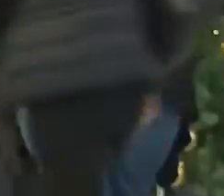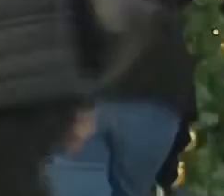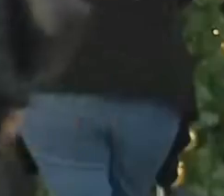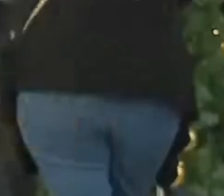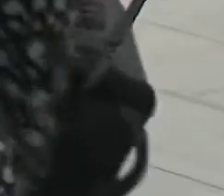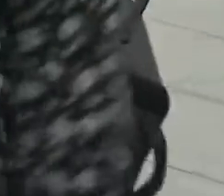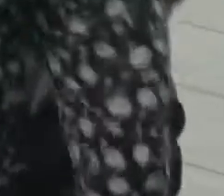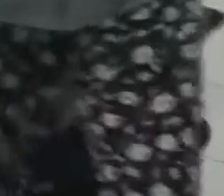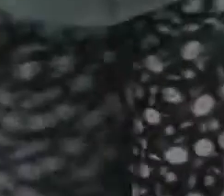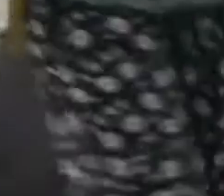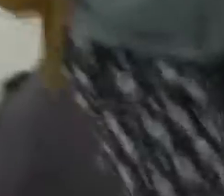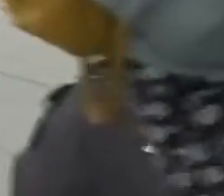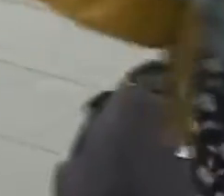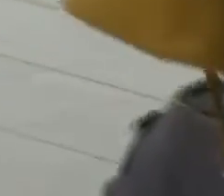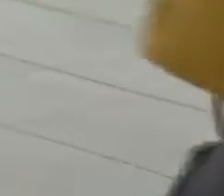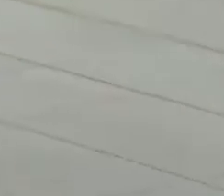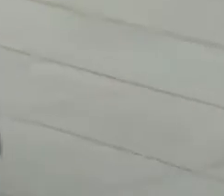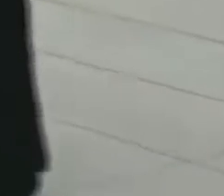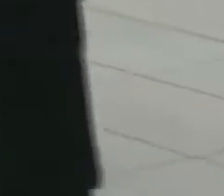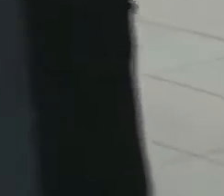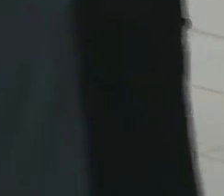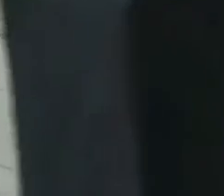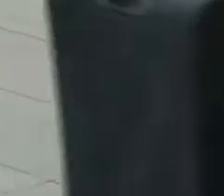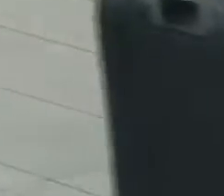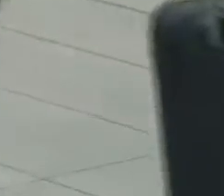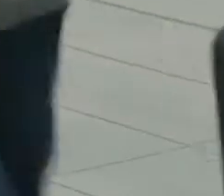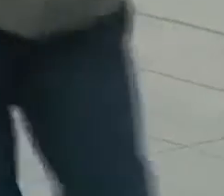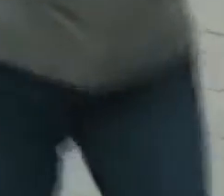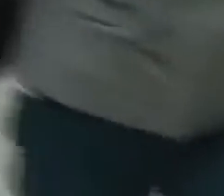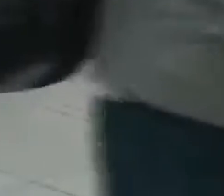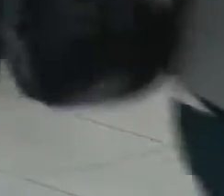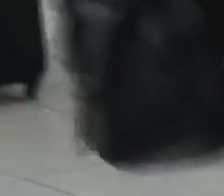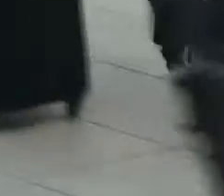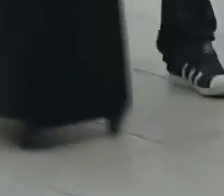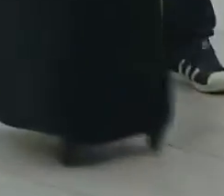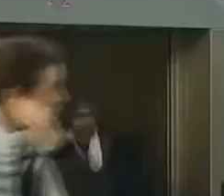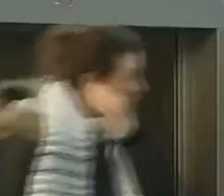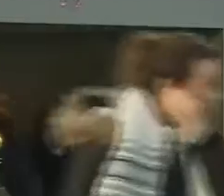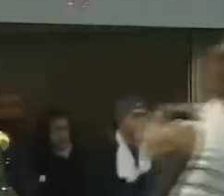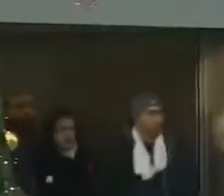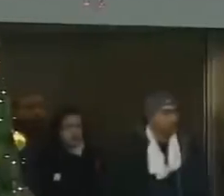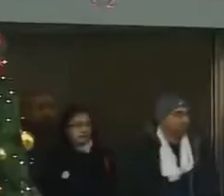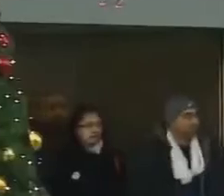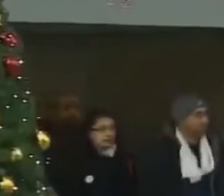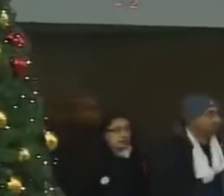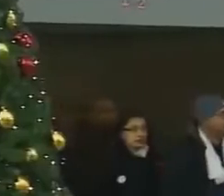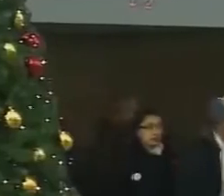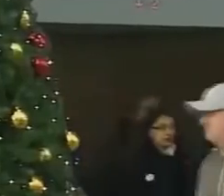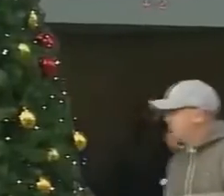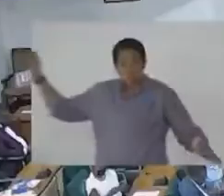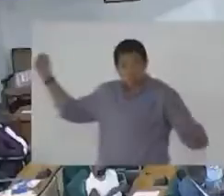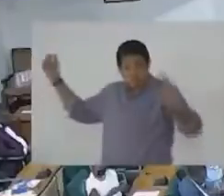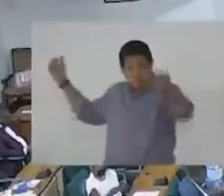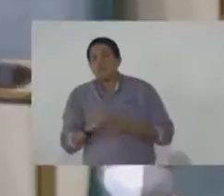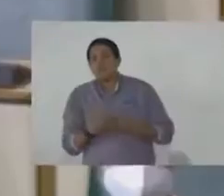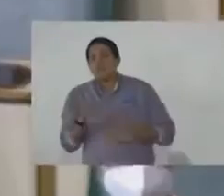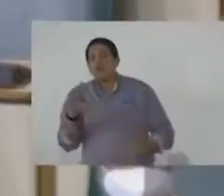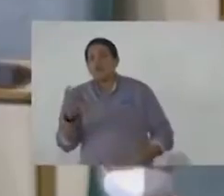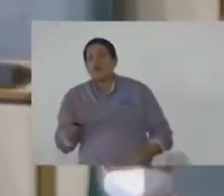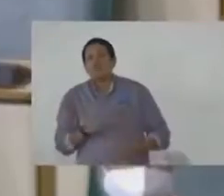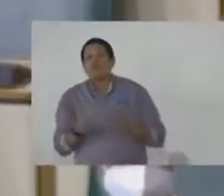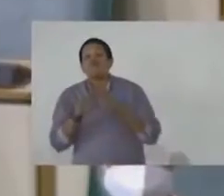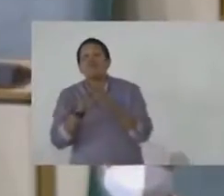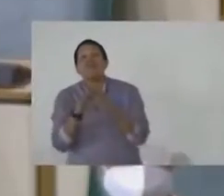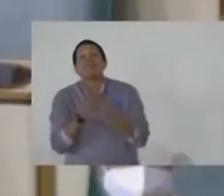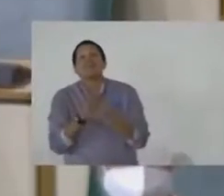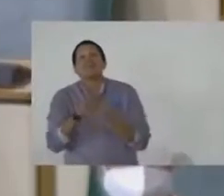Minister Bartlett said investors from the Middle East are showing interest in the country's tourism and travel industry. In the case